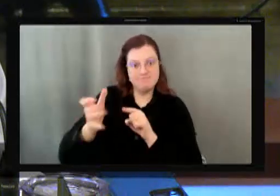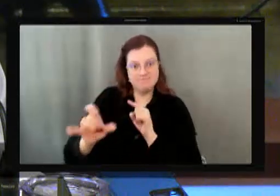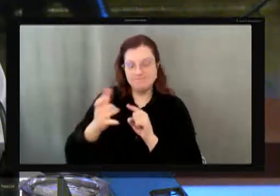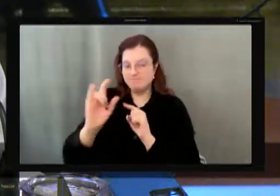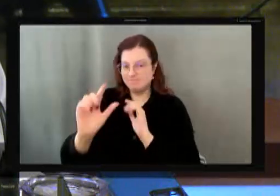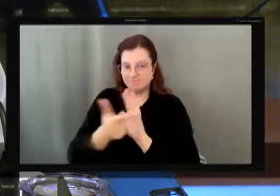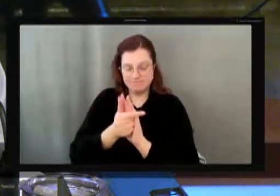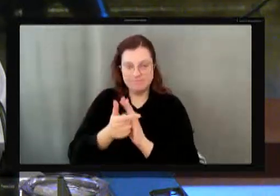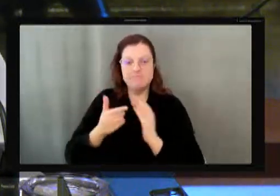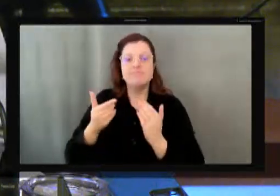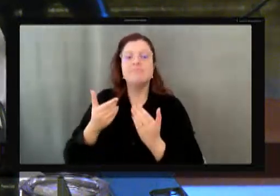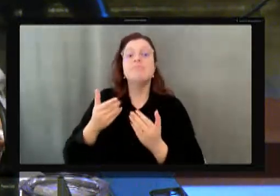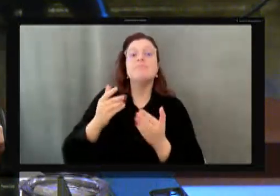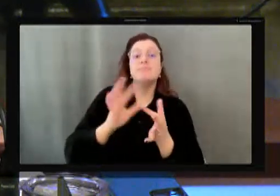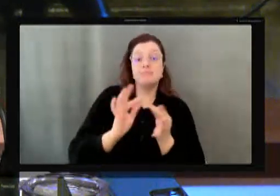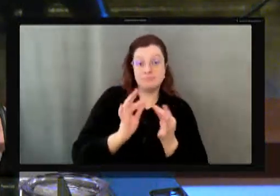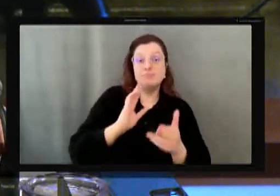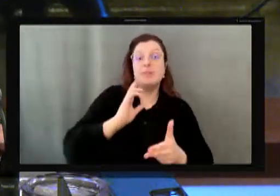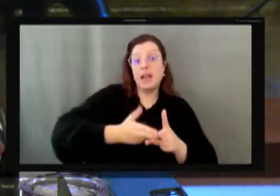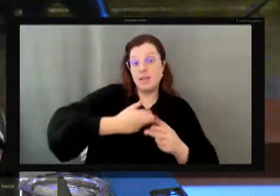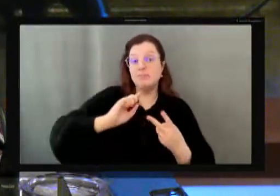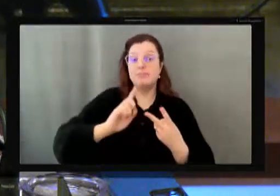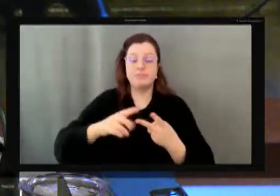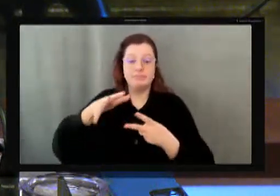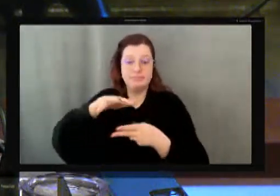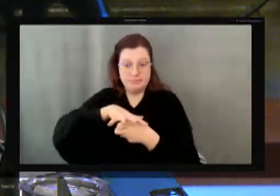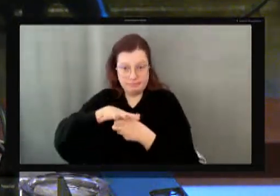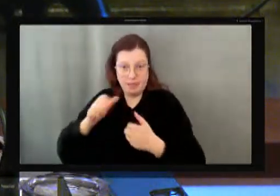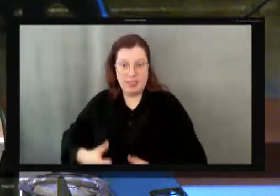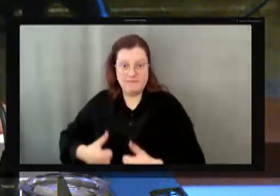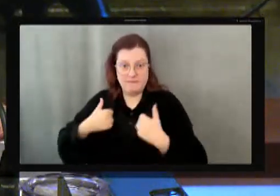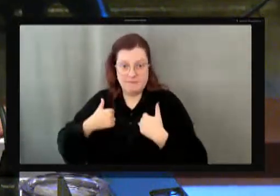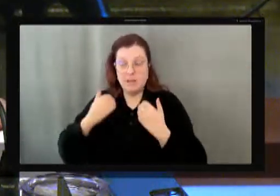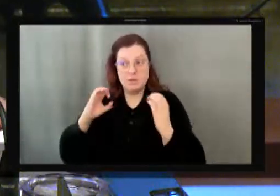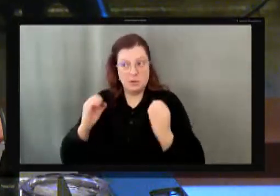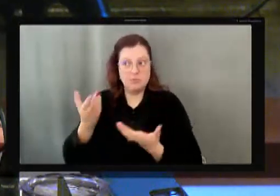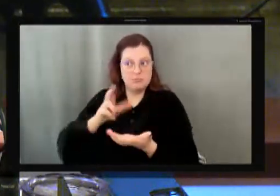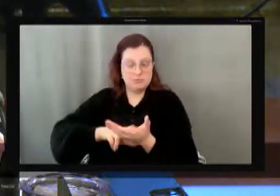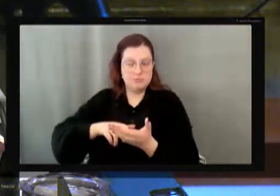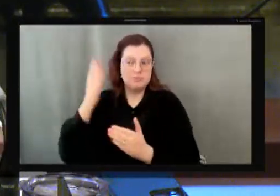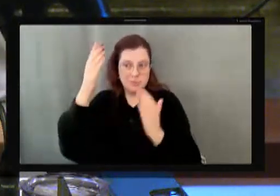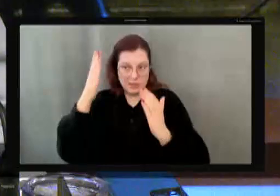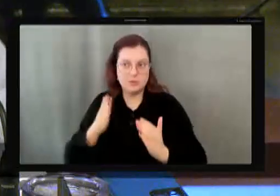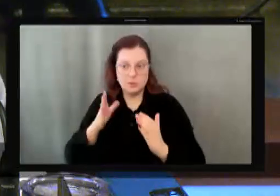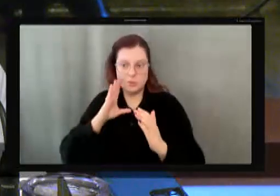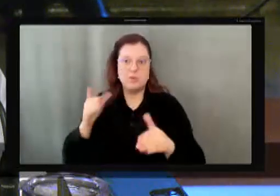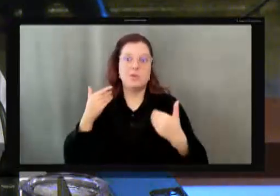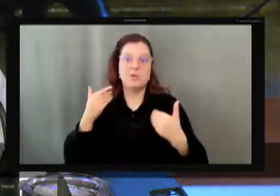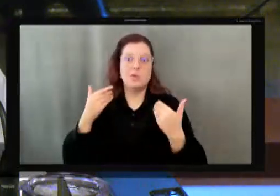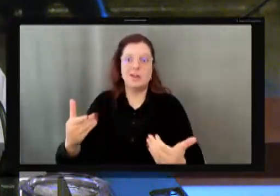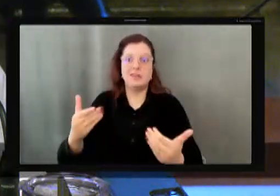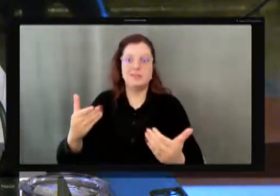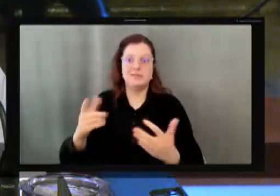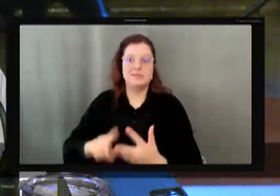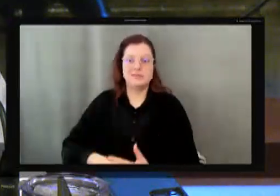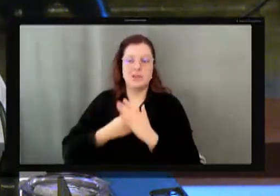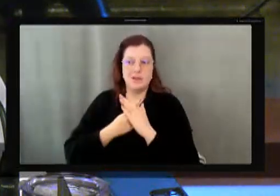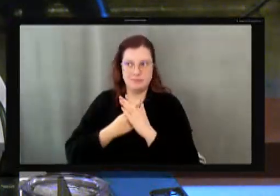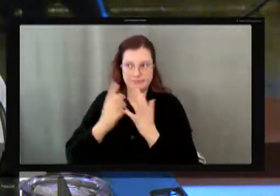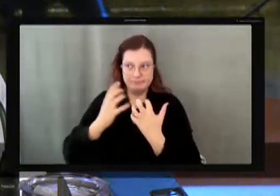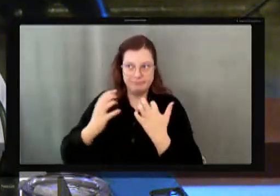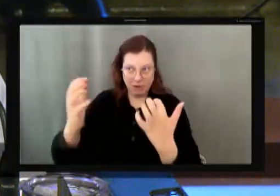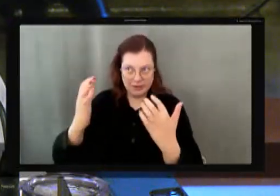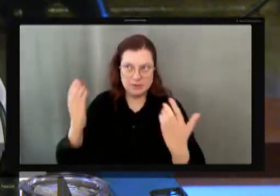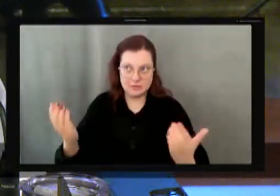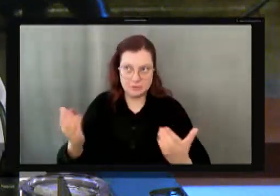record. You will have 3 minutes to speak. There being no registered speakers, we will take comments from those in the audience